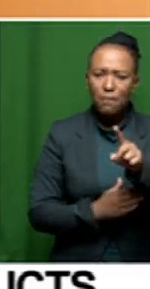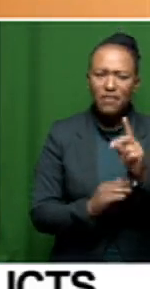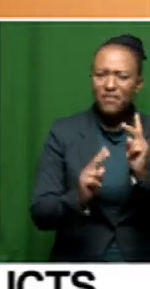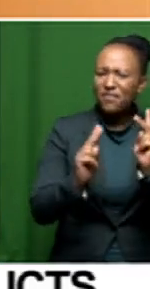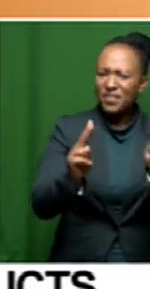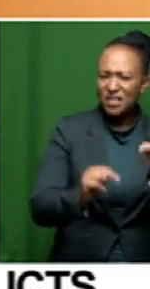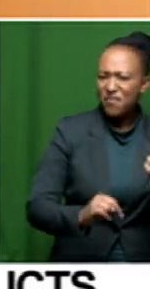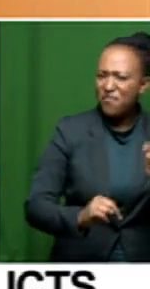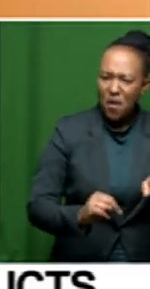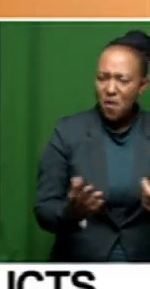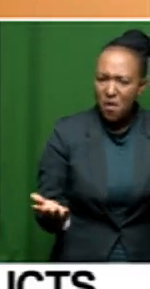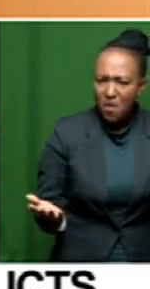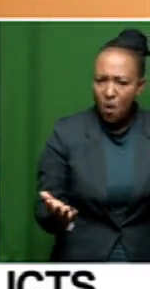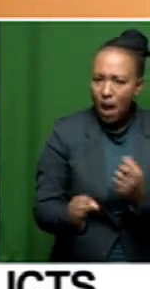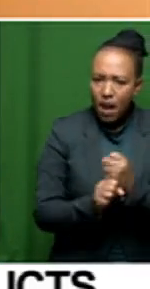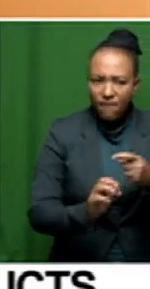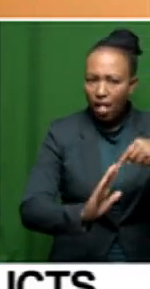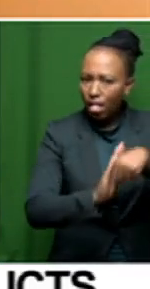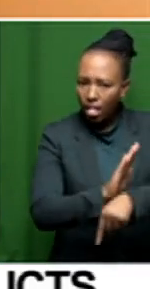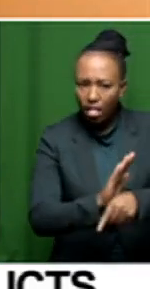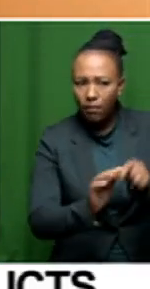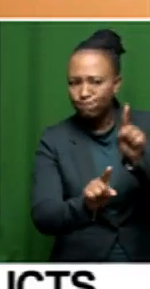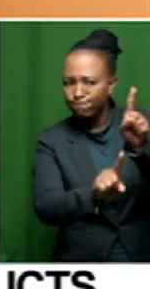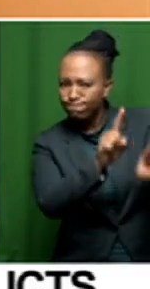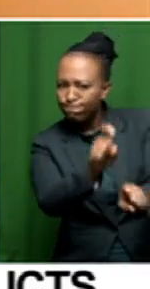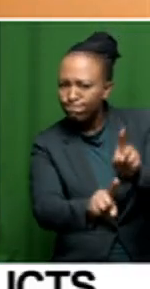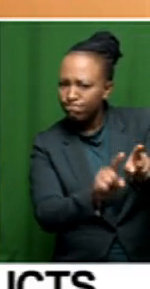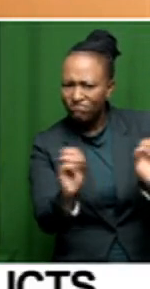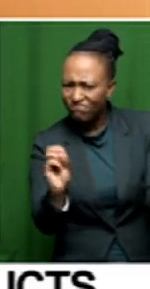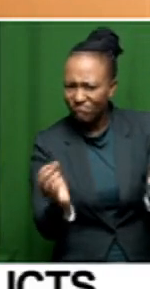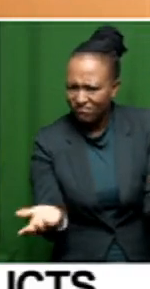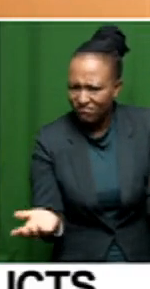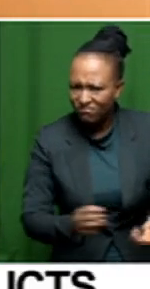visit, if you didn't get into all of these specifics.